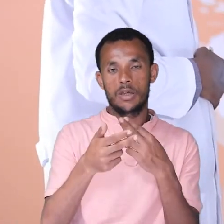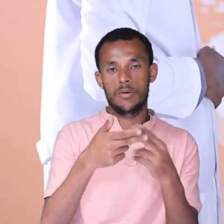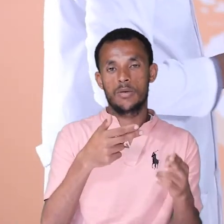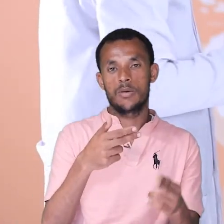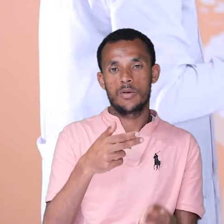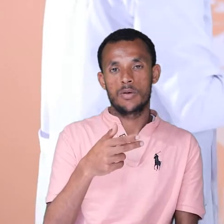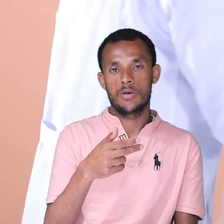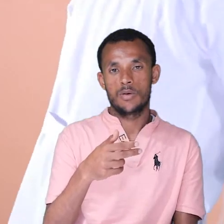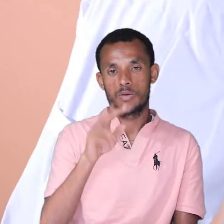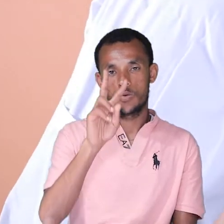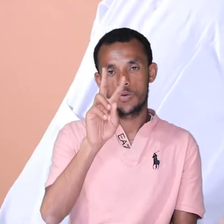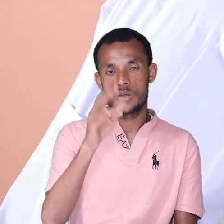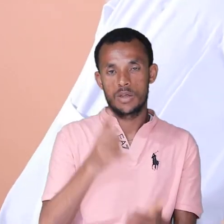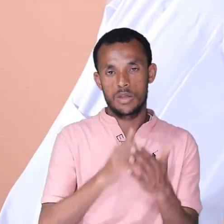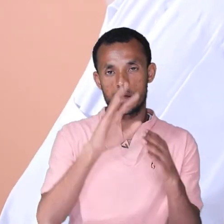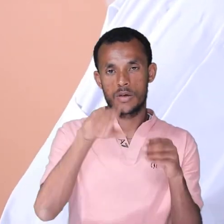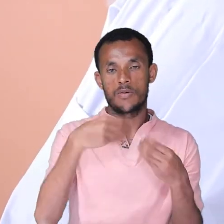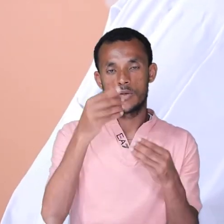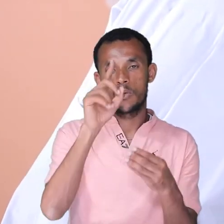by 2? It gives